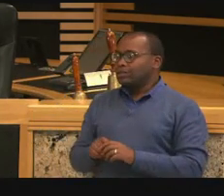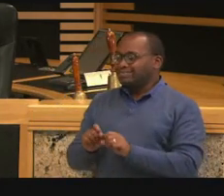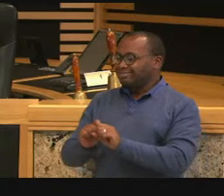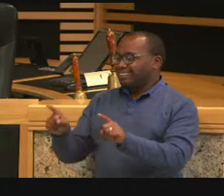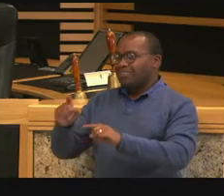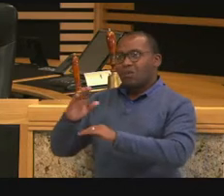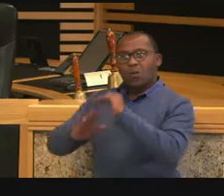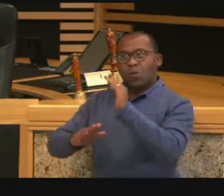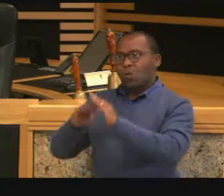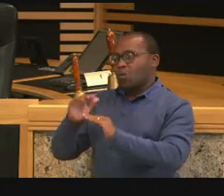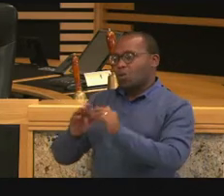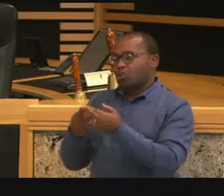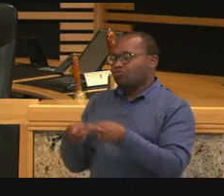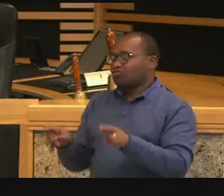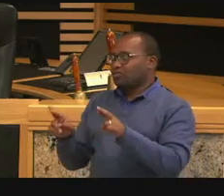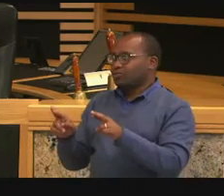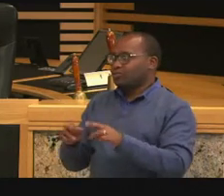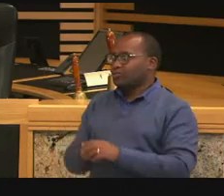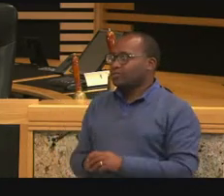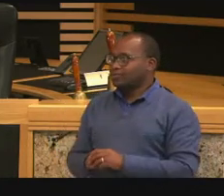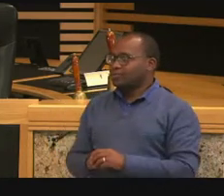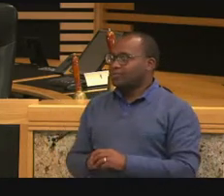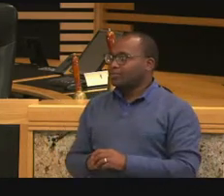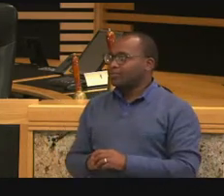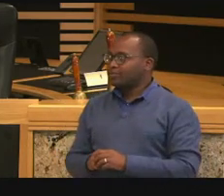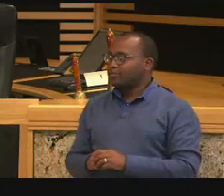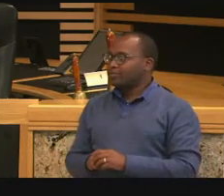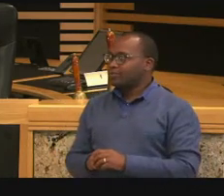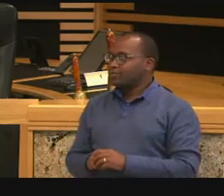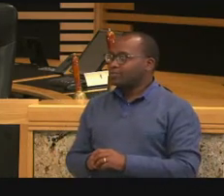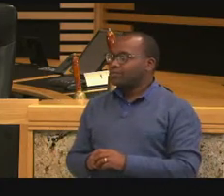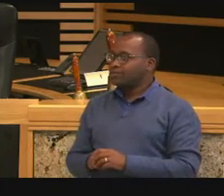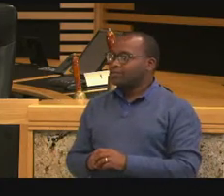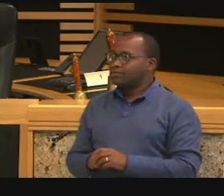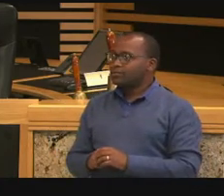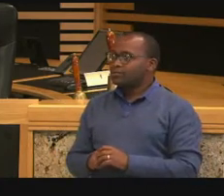not lo isithi amalungu epalamente ye-ANC, wonke amalanga.